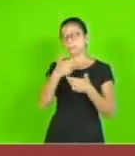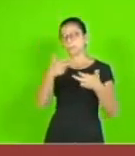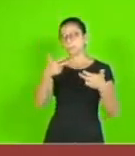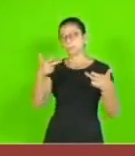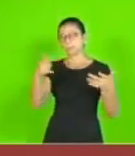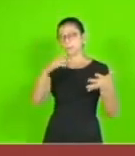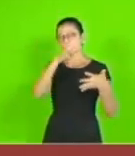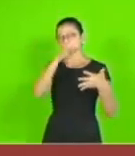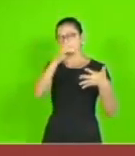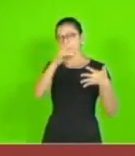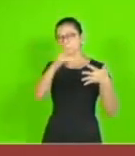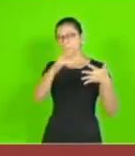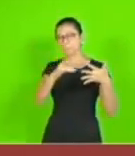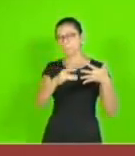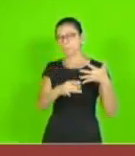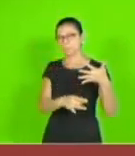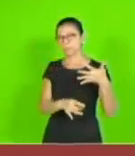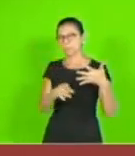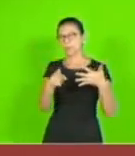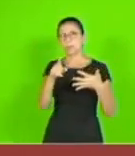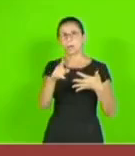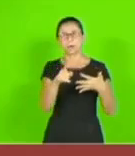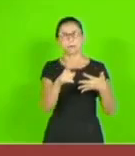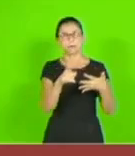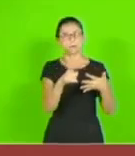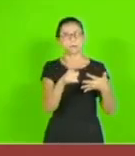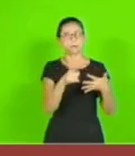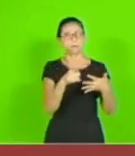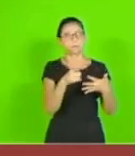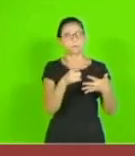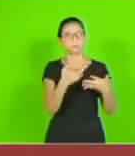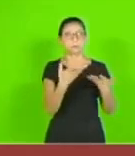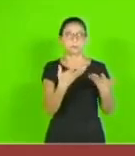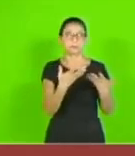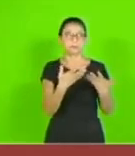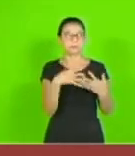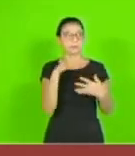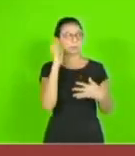and this. And when you receive the revelation,